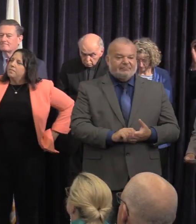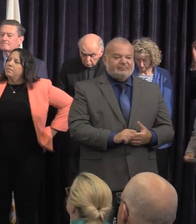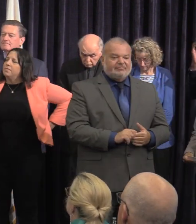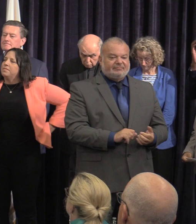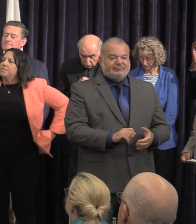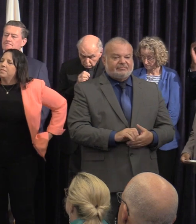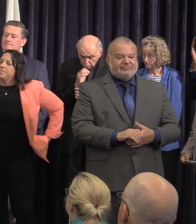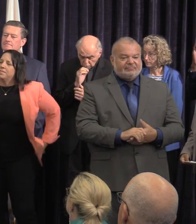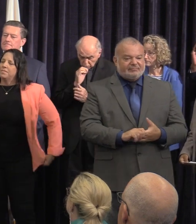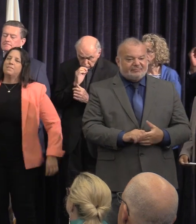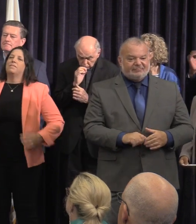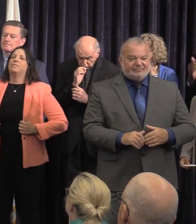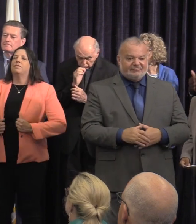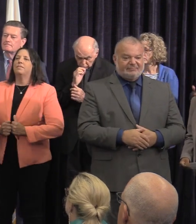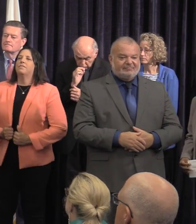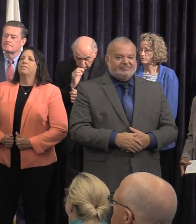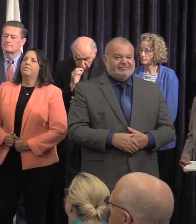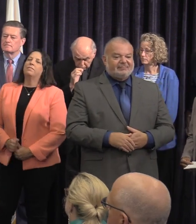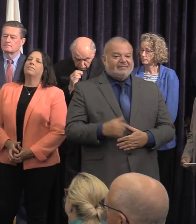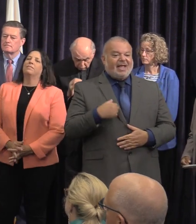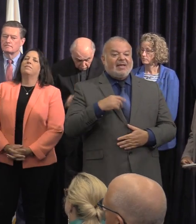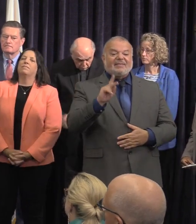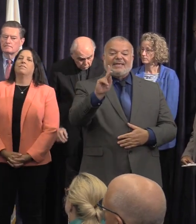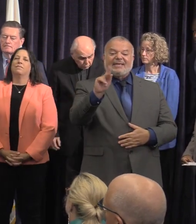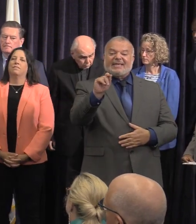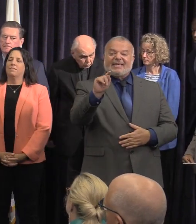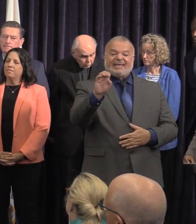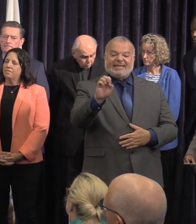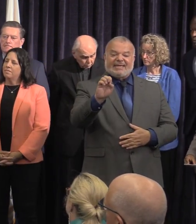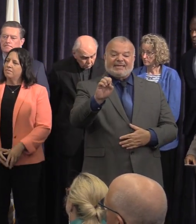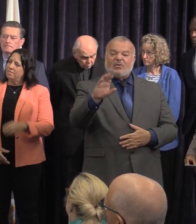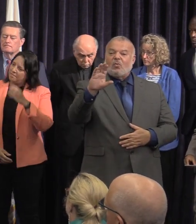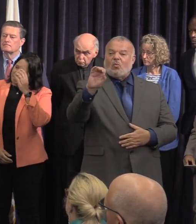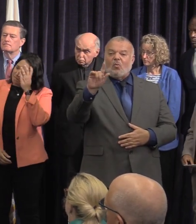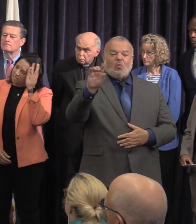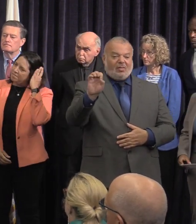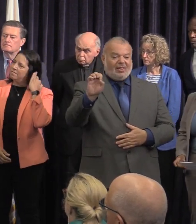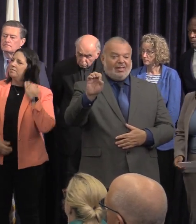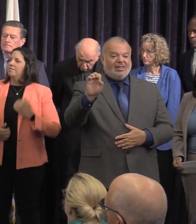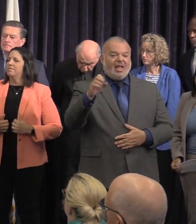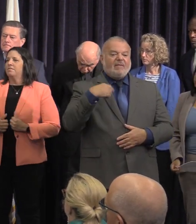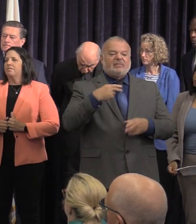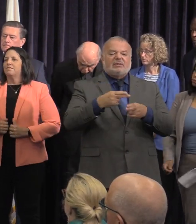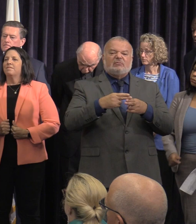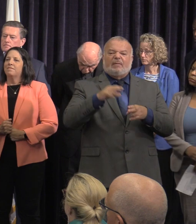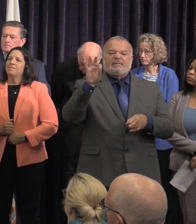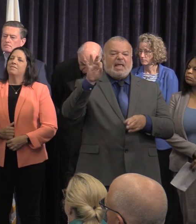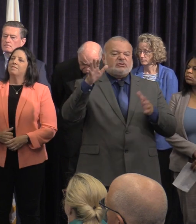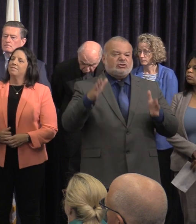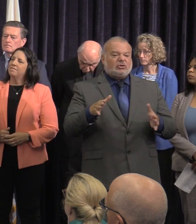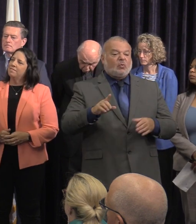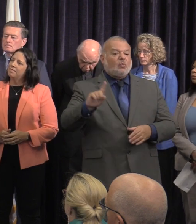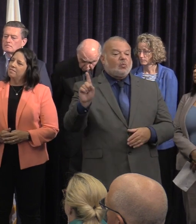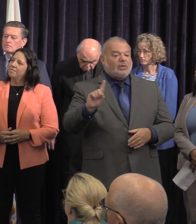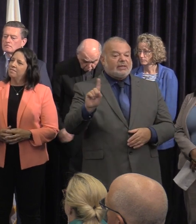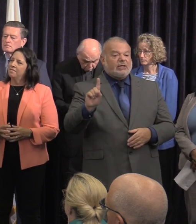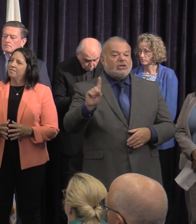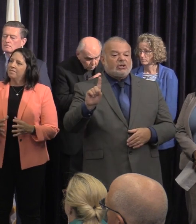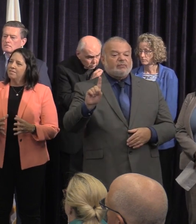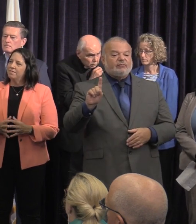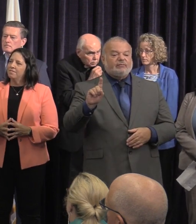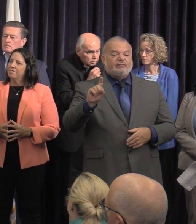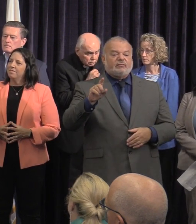Good morning. My name is Reverend Katie Cole, and I am the interim pastor at Hartford Street Presbyterian Church in